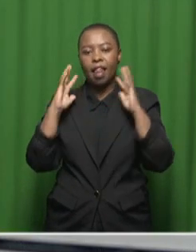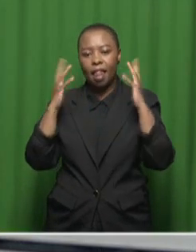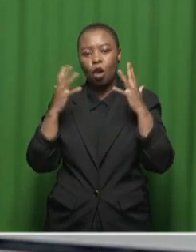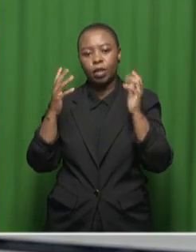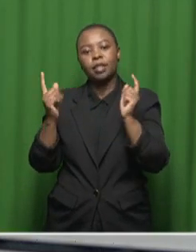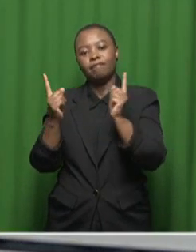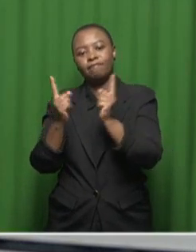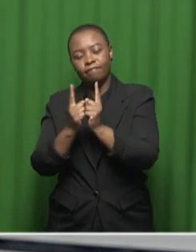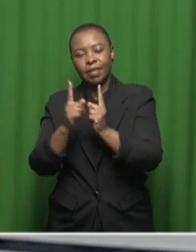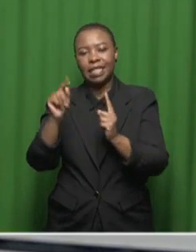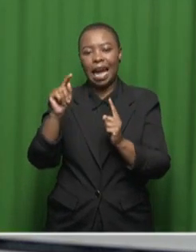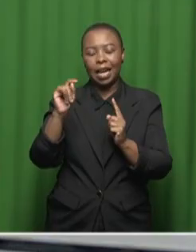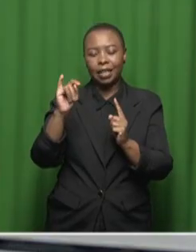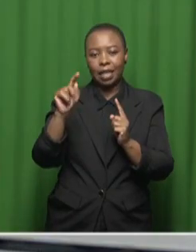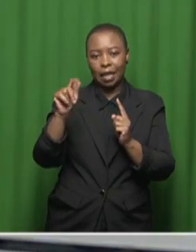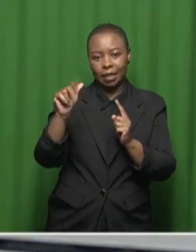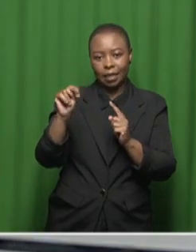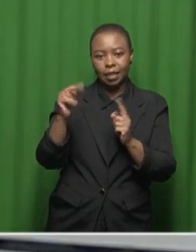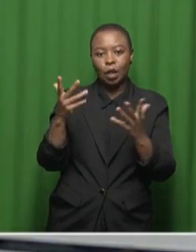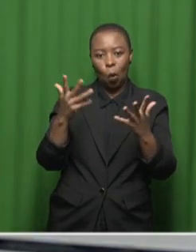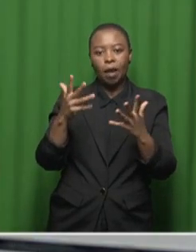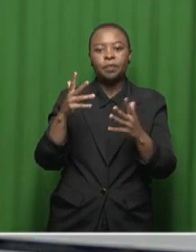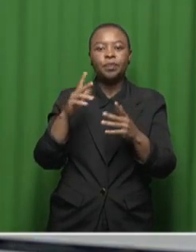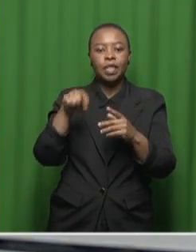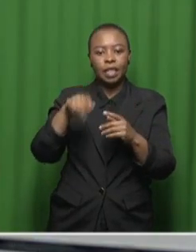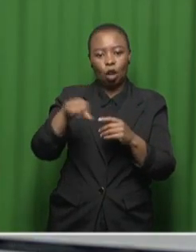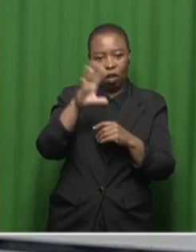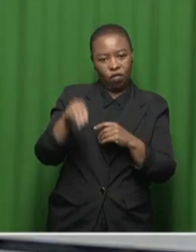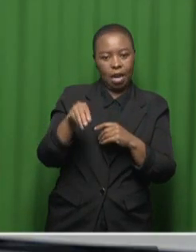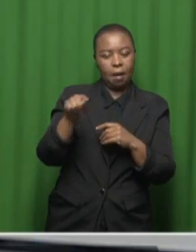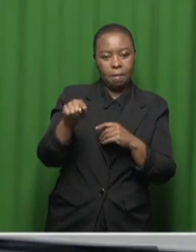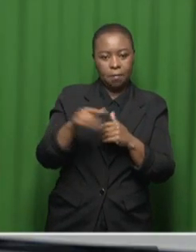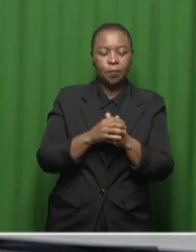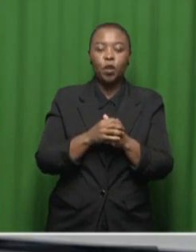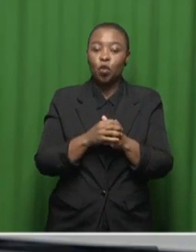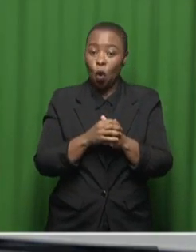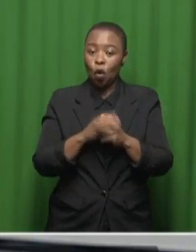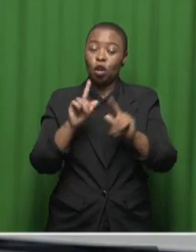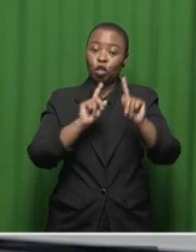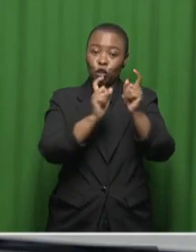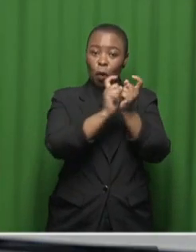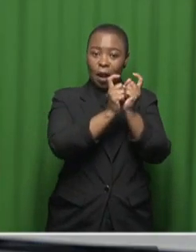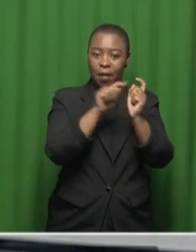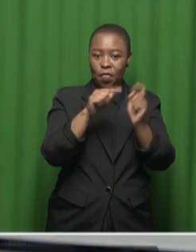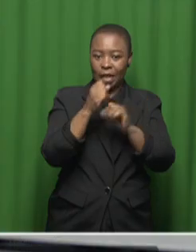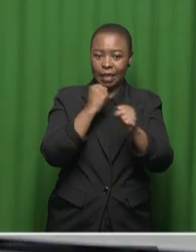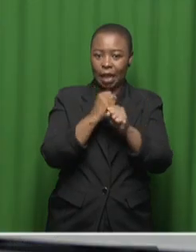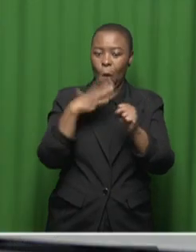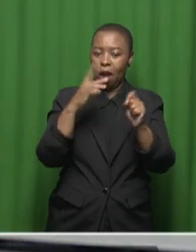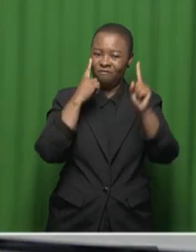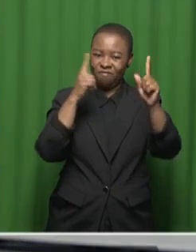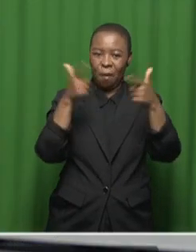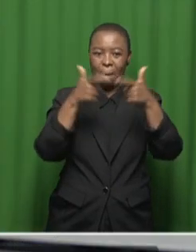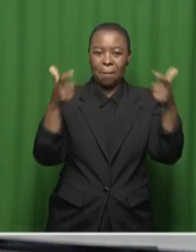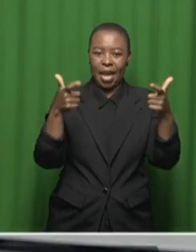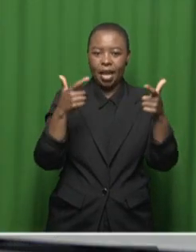out at the Wanderers. Now, Cricket South Africa is looking to bring a bigger and better tournament this year. And to talk to us about this, we've